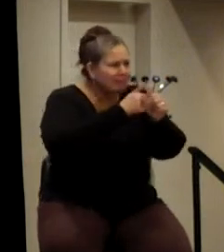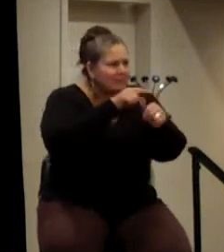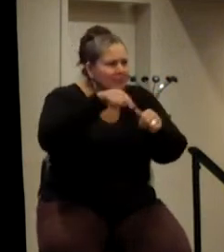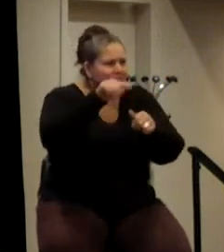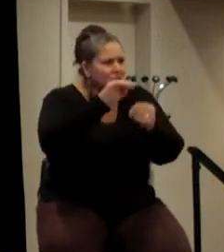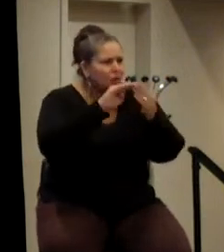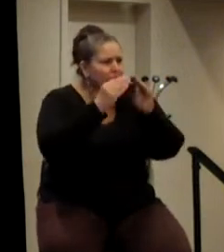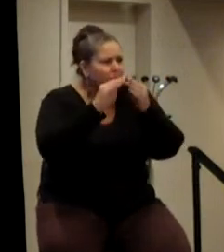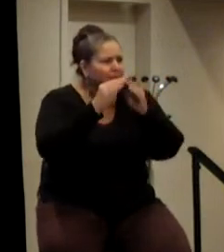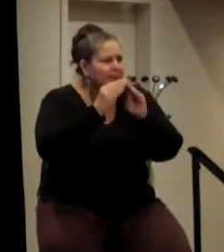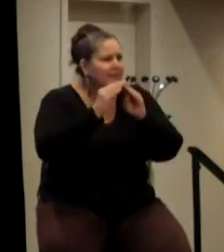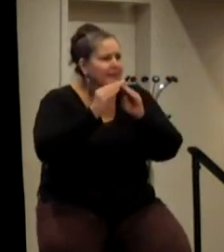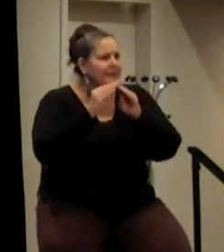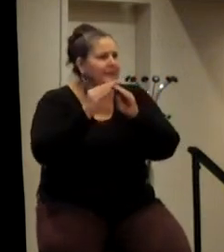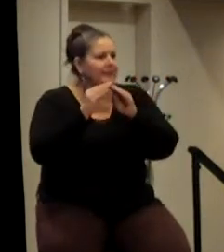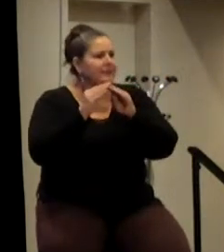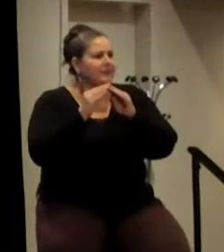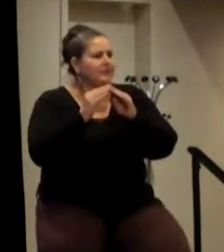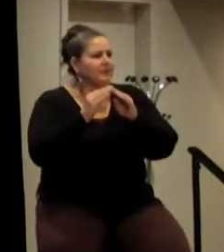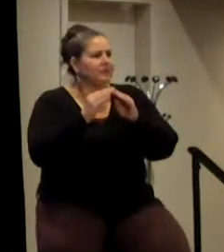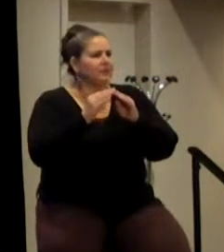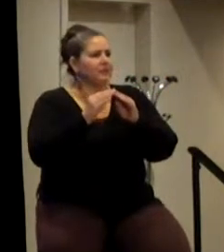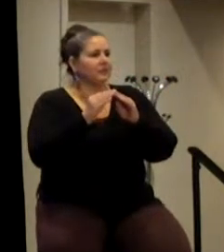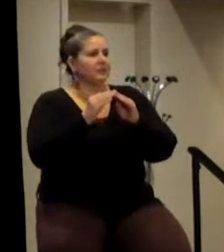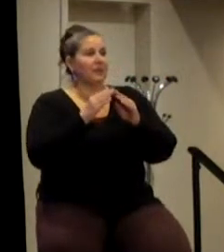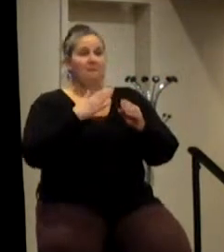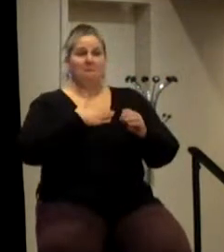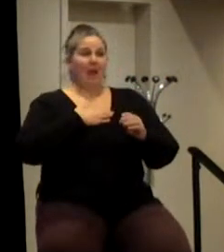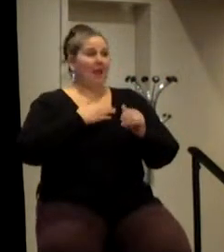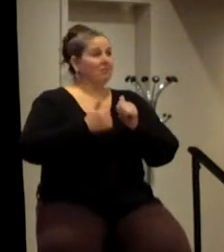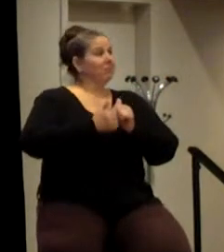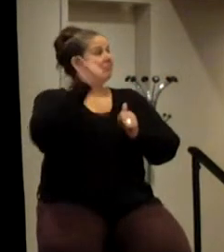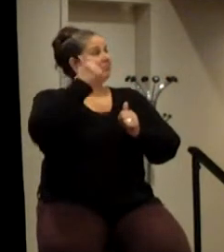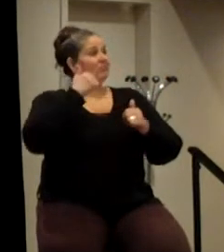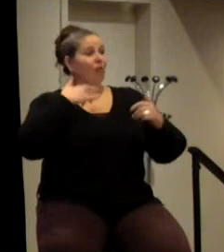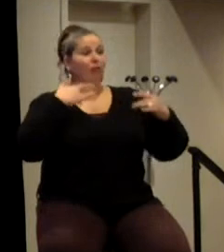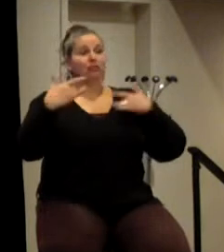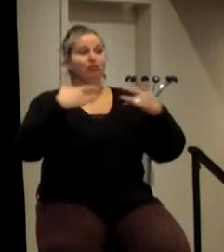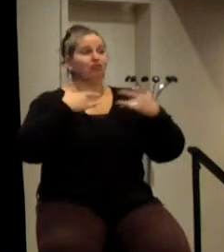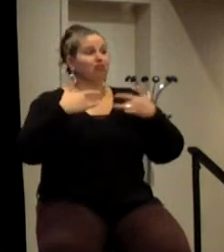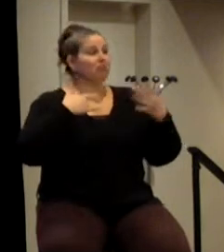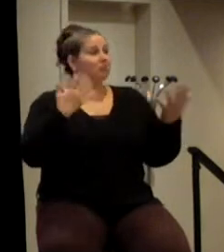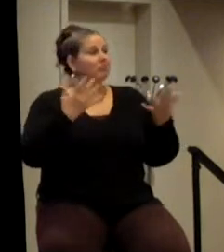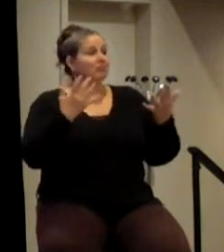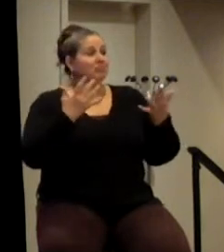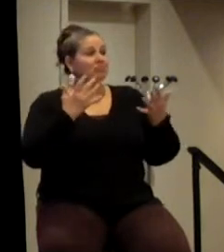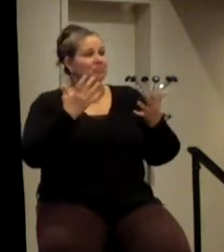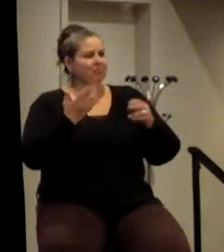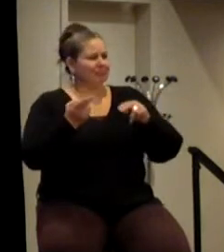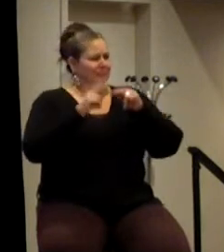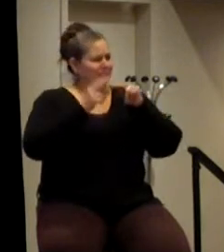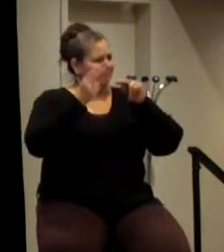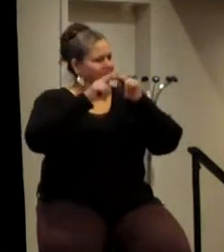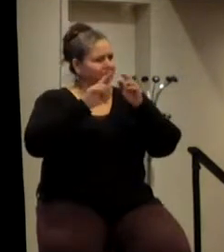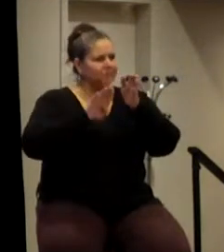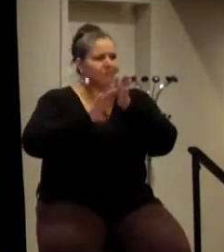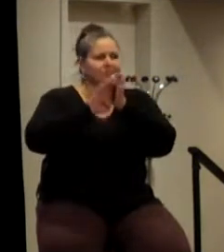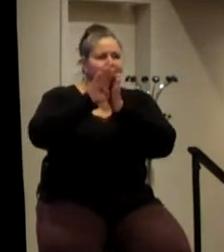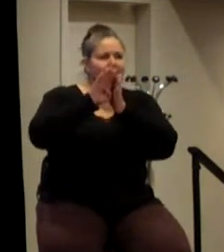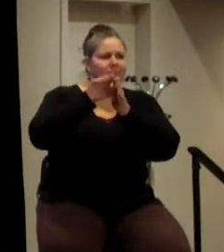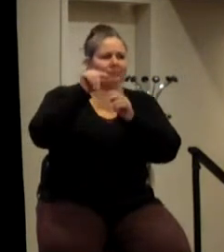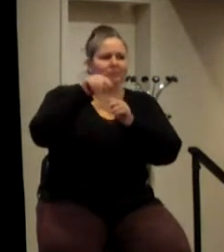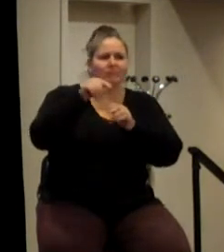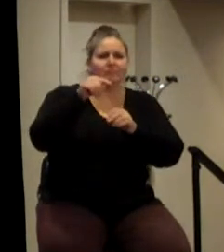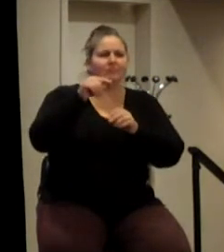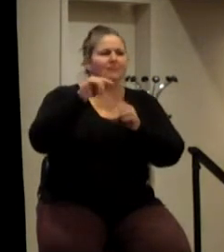people that my biggest concern moving forward with upticks is symptomatic spread. We saw this